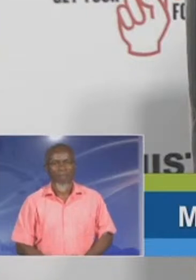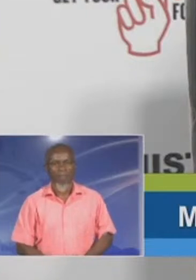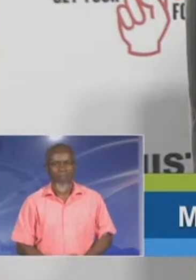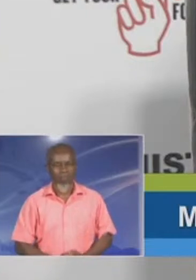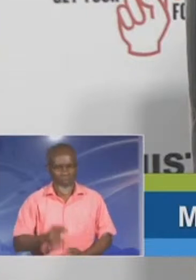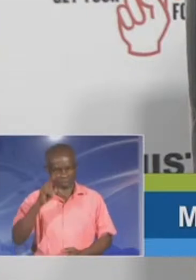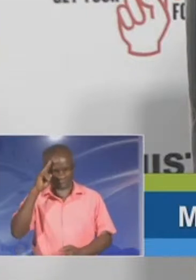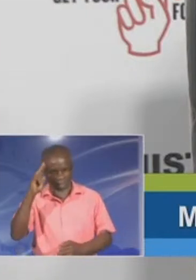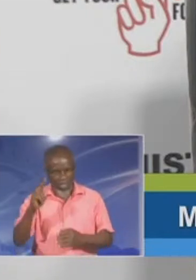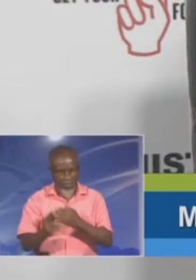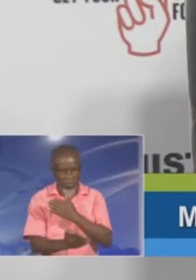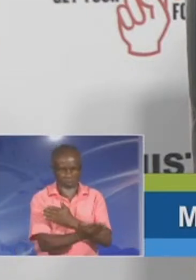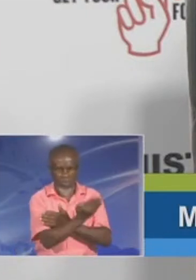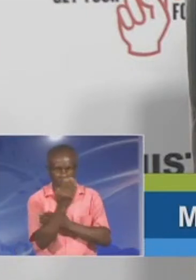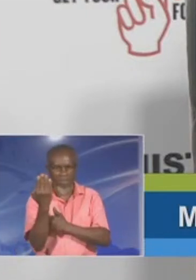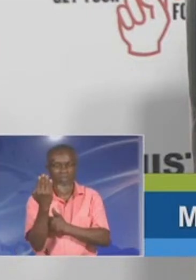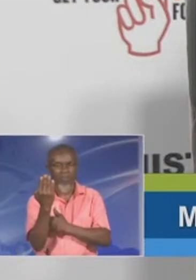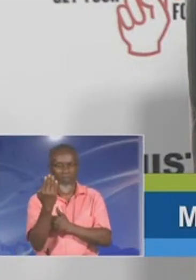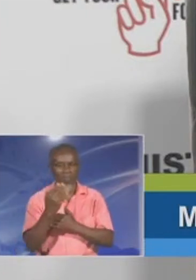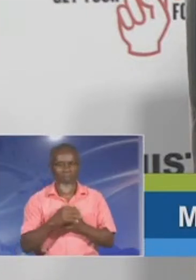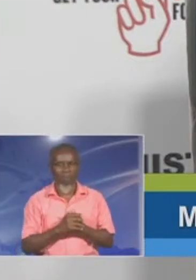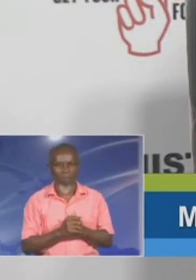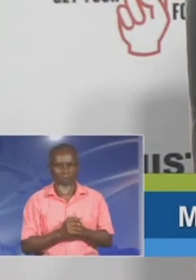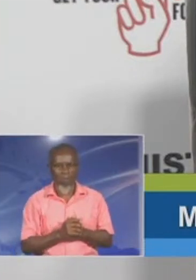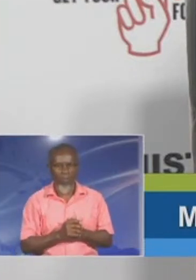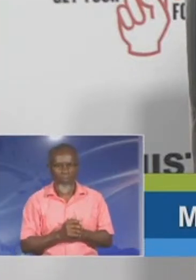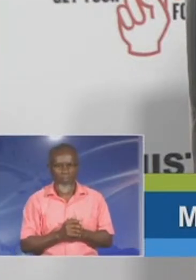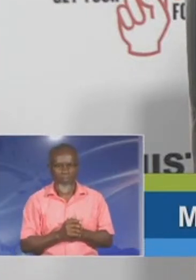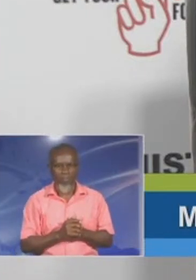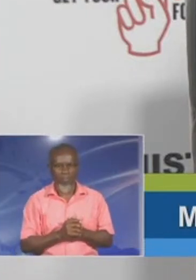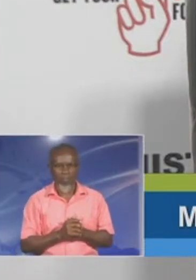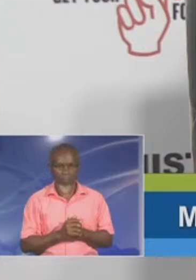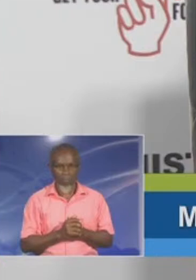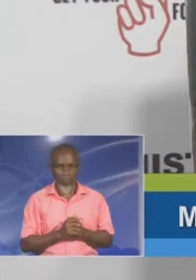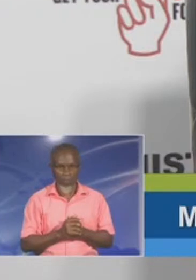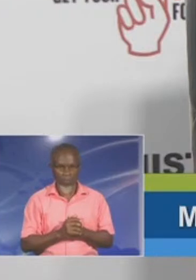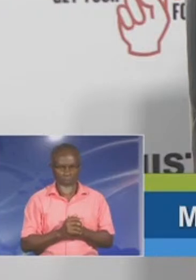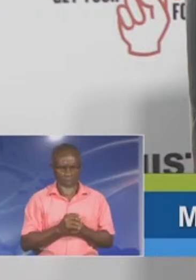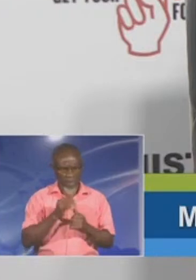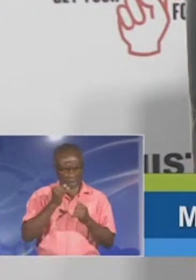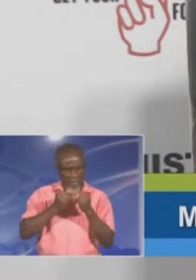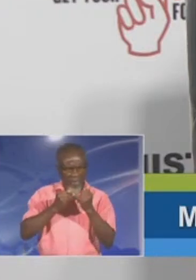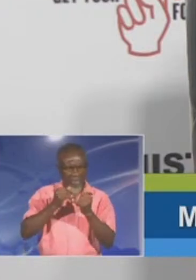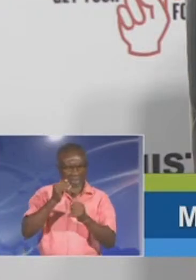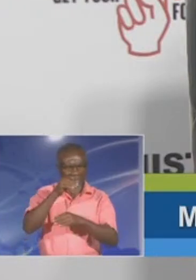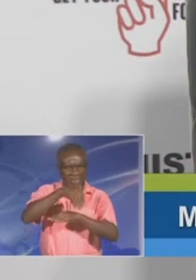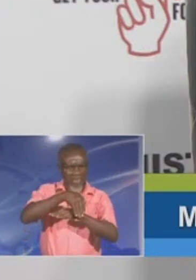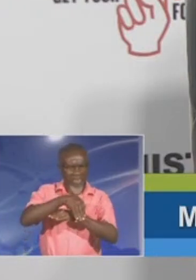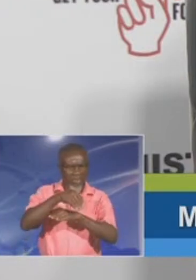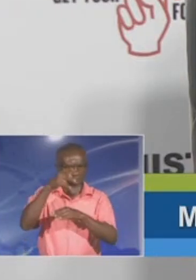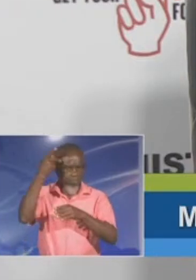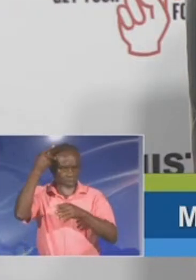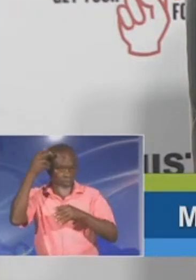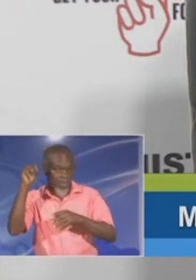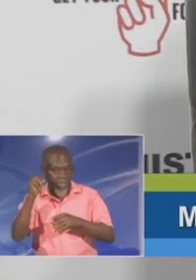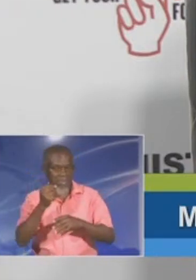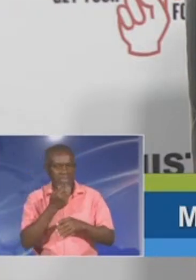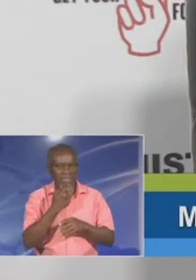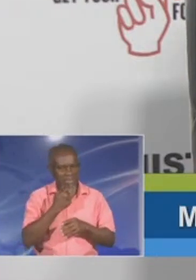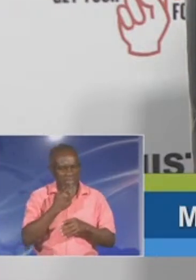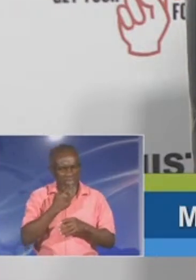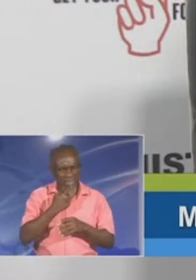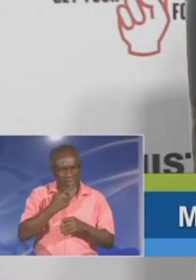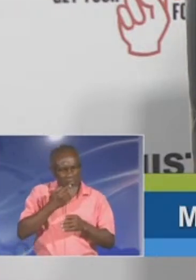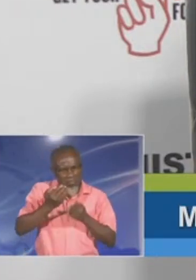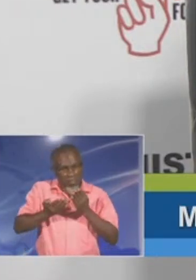Hi, good morning. Suan Wire from ACPnews.com. Last night, the Prime Minister hinted at the possible reopening of